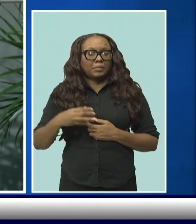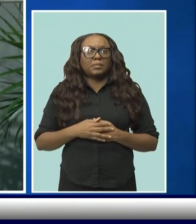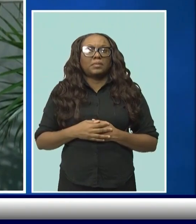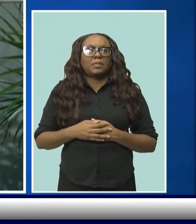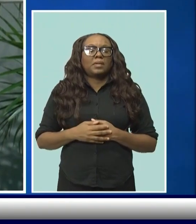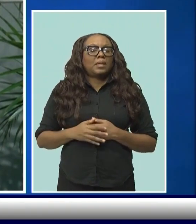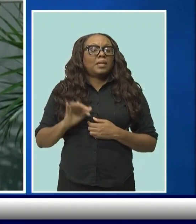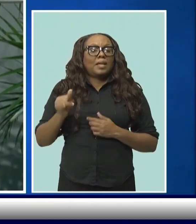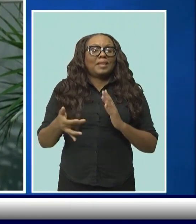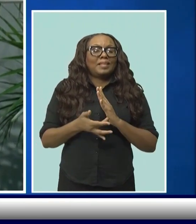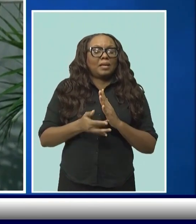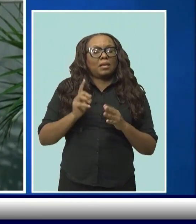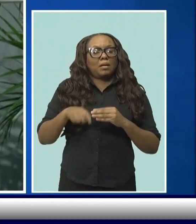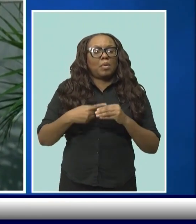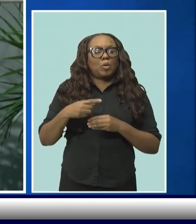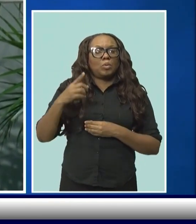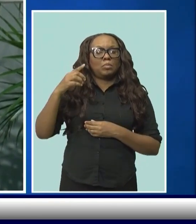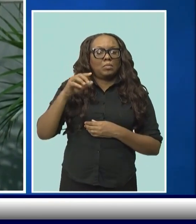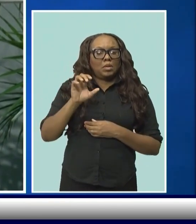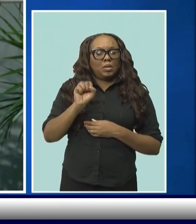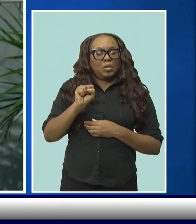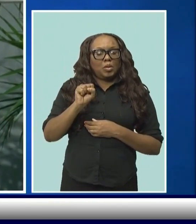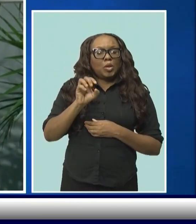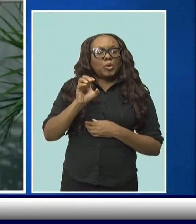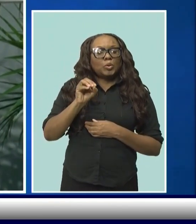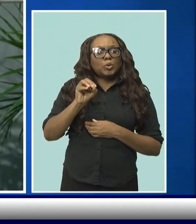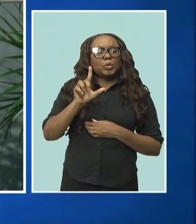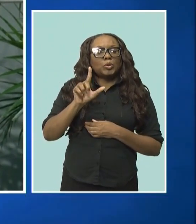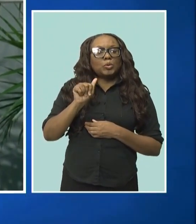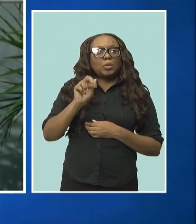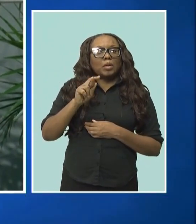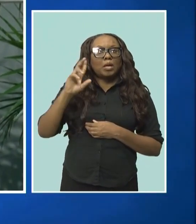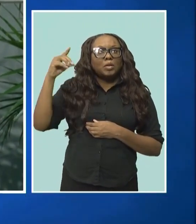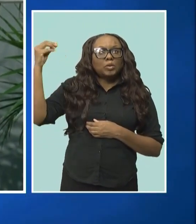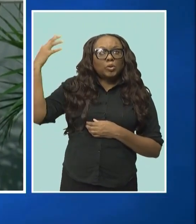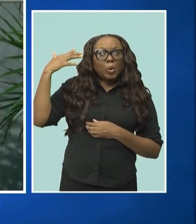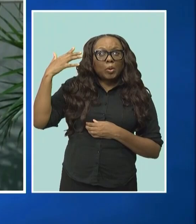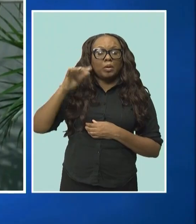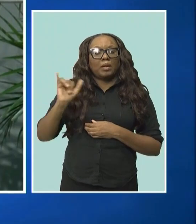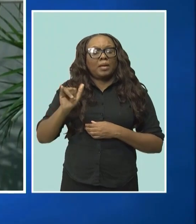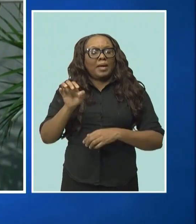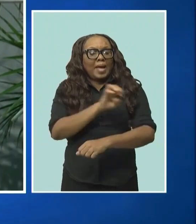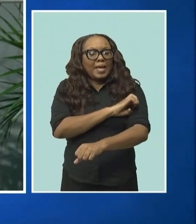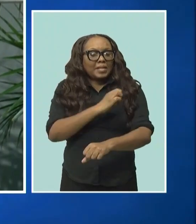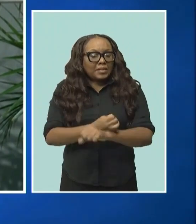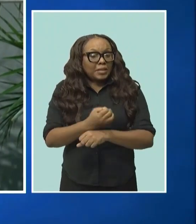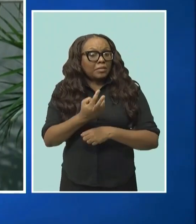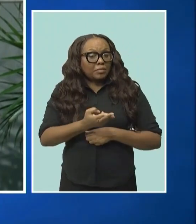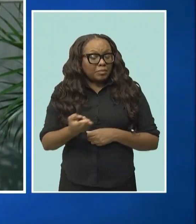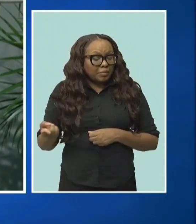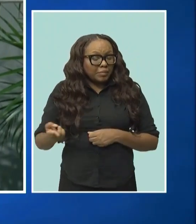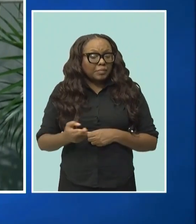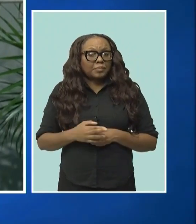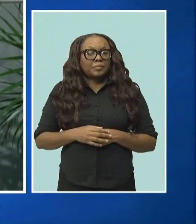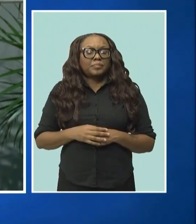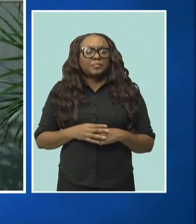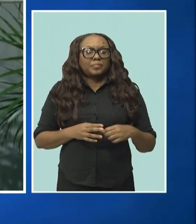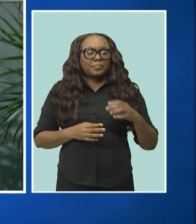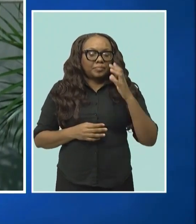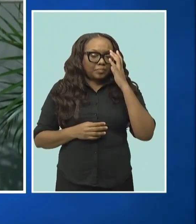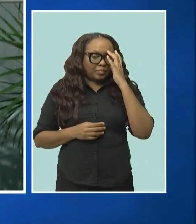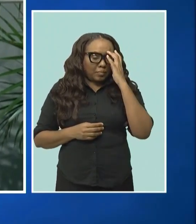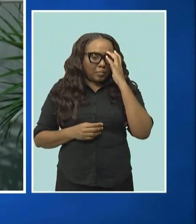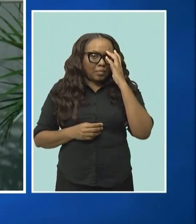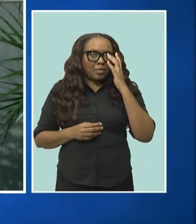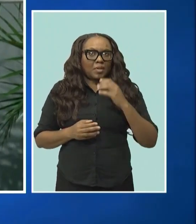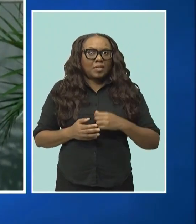industry, and energy, alternative energy sources, which is like something that we are